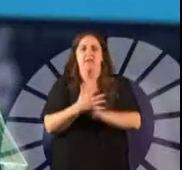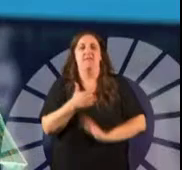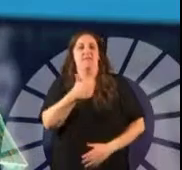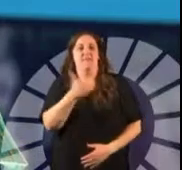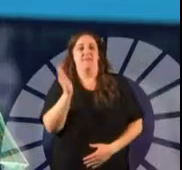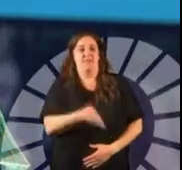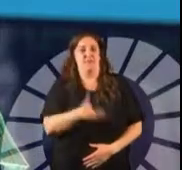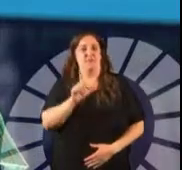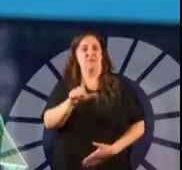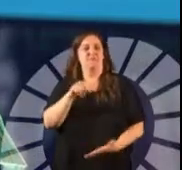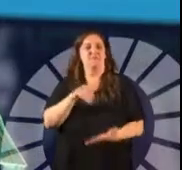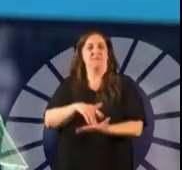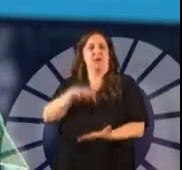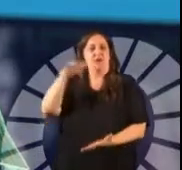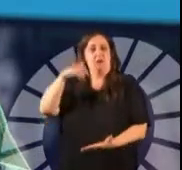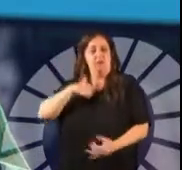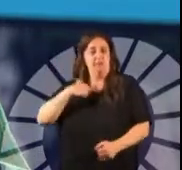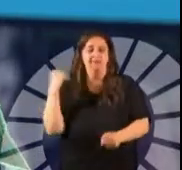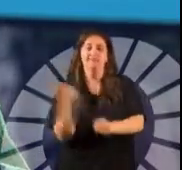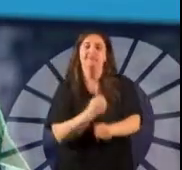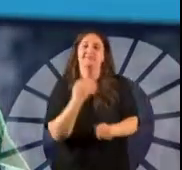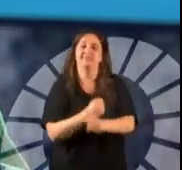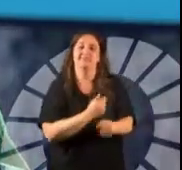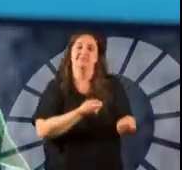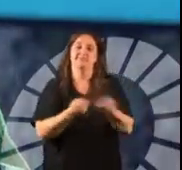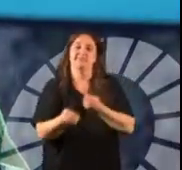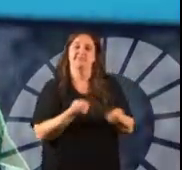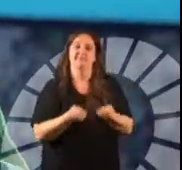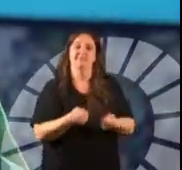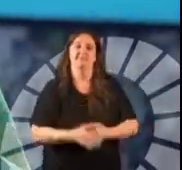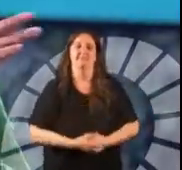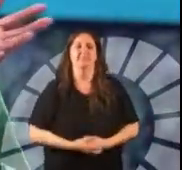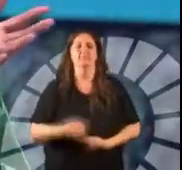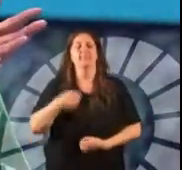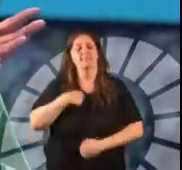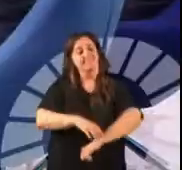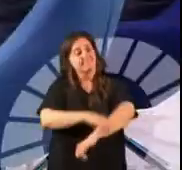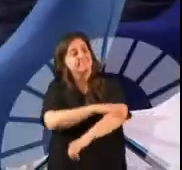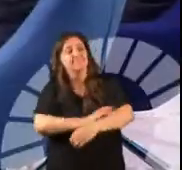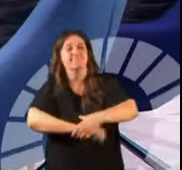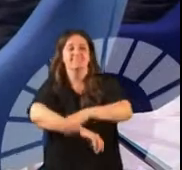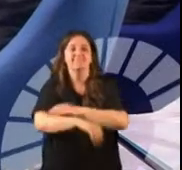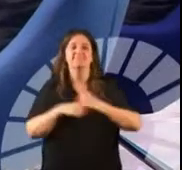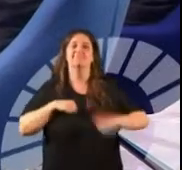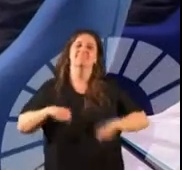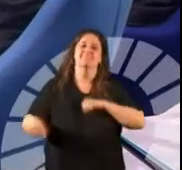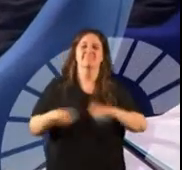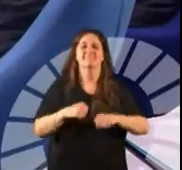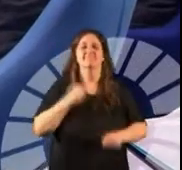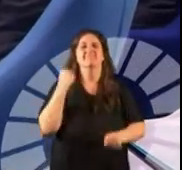went past of that. But clearly, that was never enough.